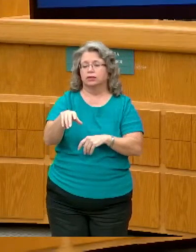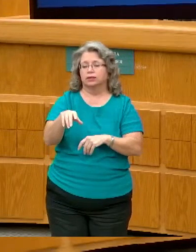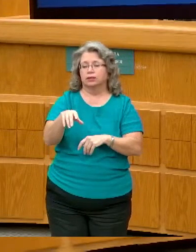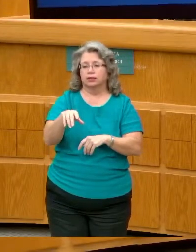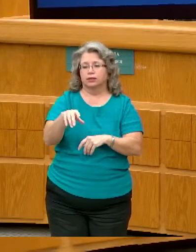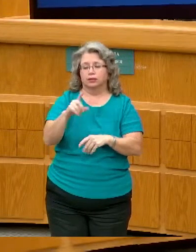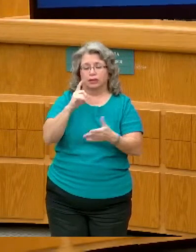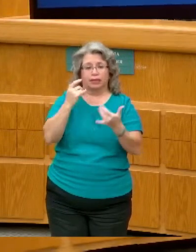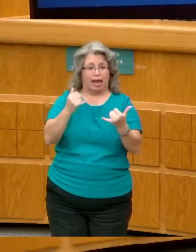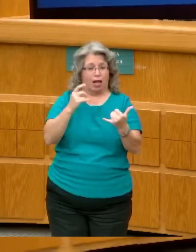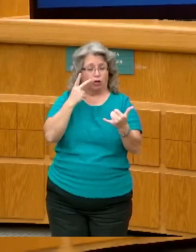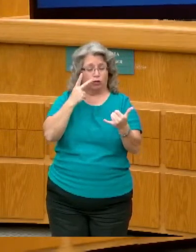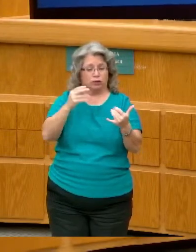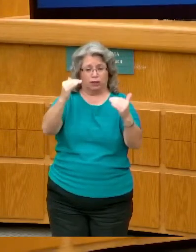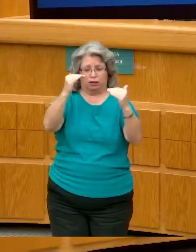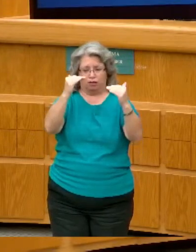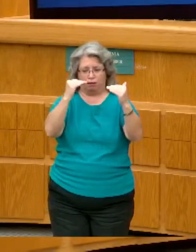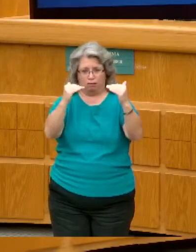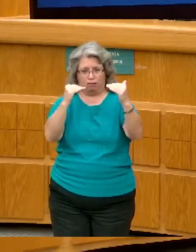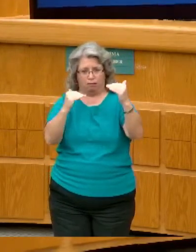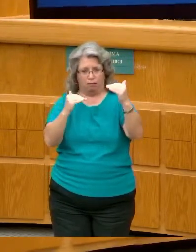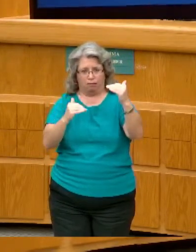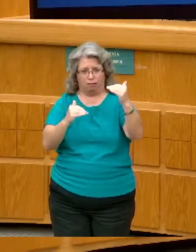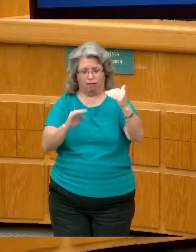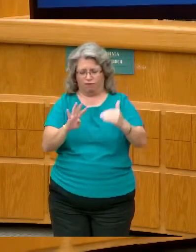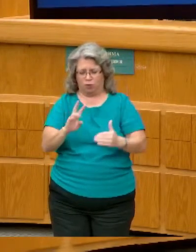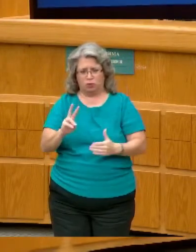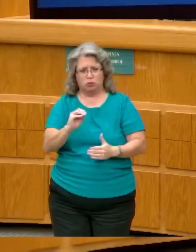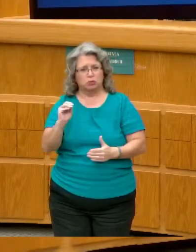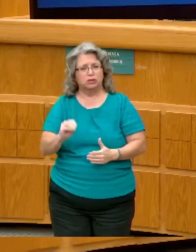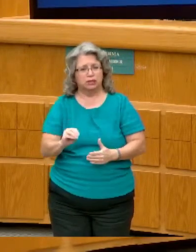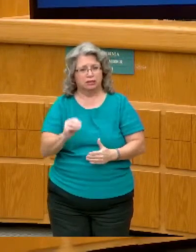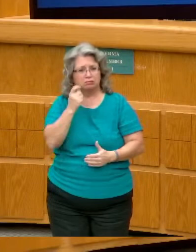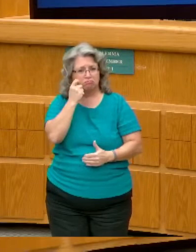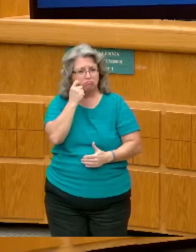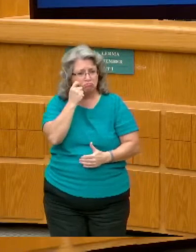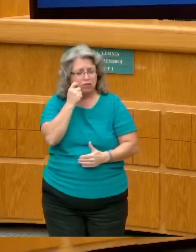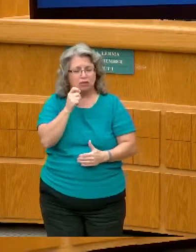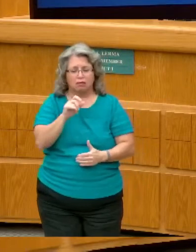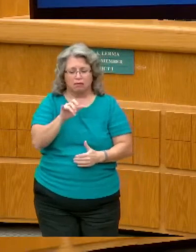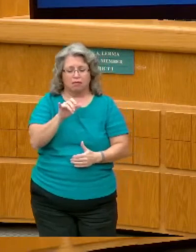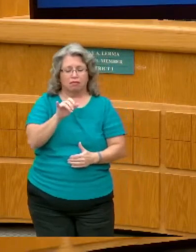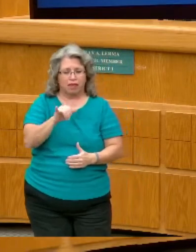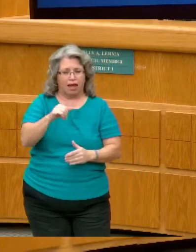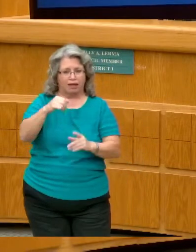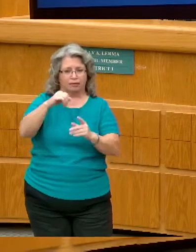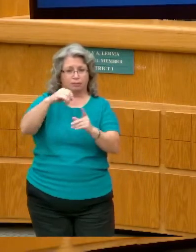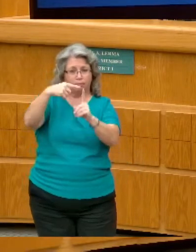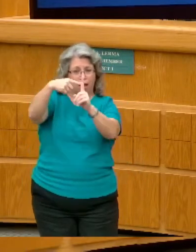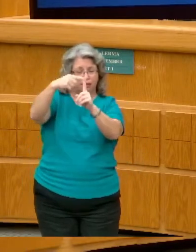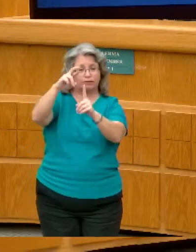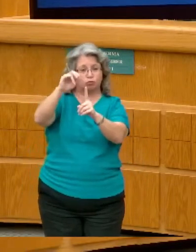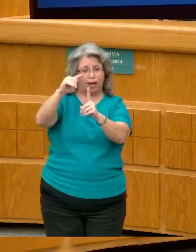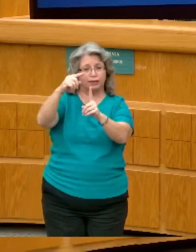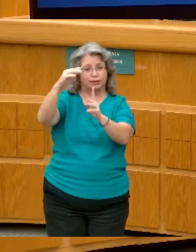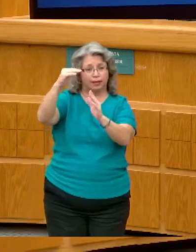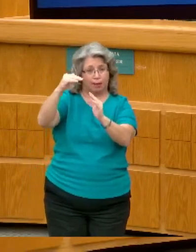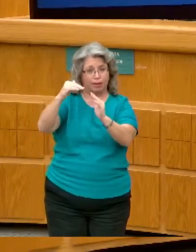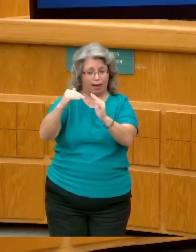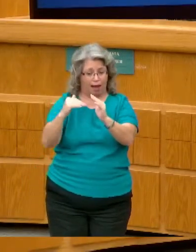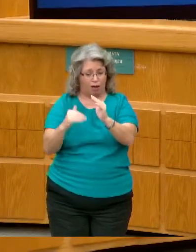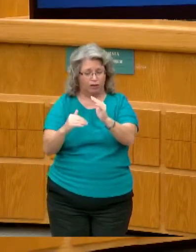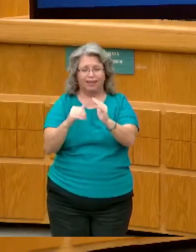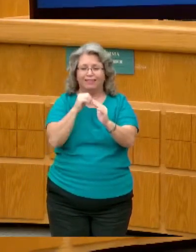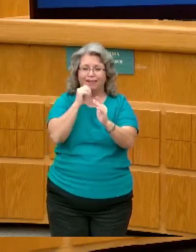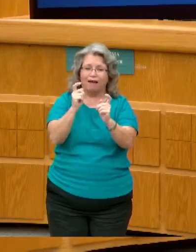dropped down to about 42% just a few days ago. So the positivity rate is coming down, not as fast as we would like it to come